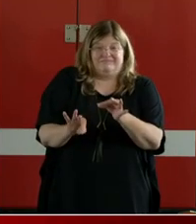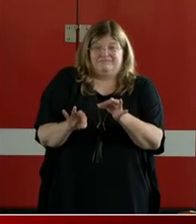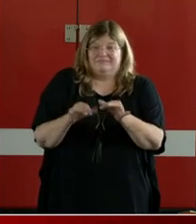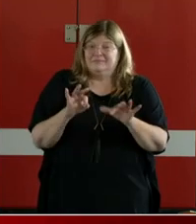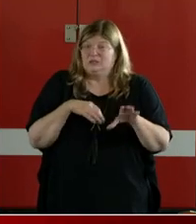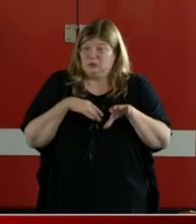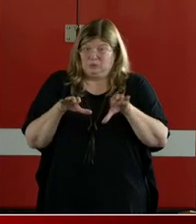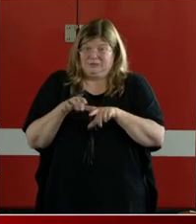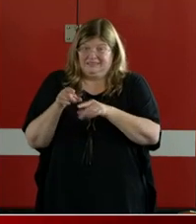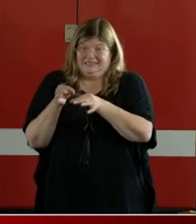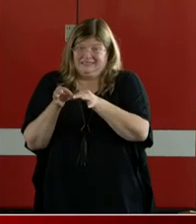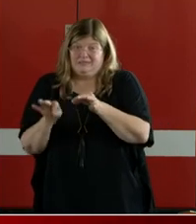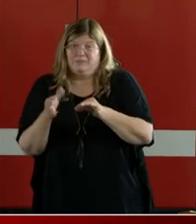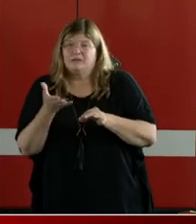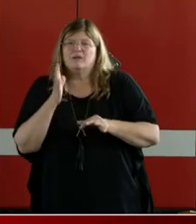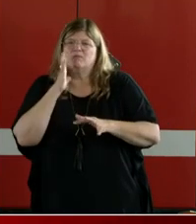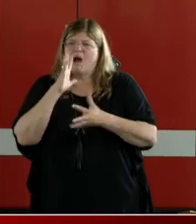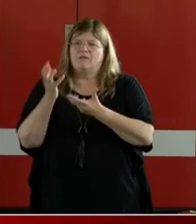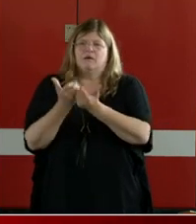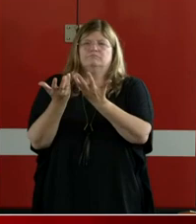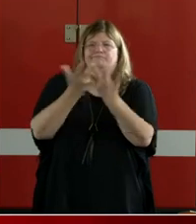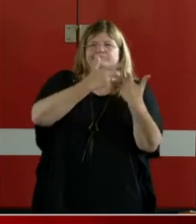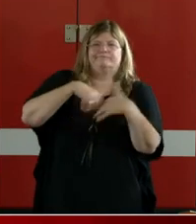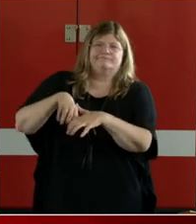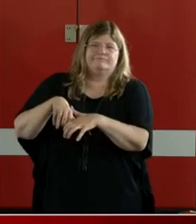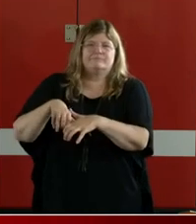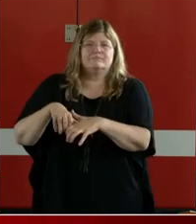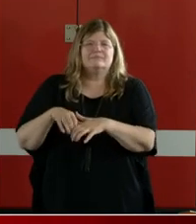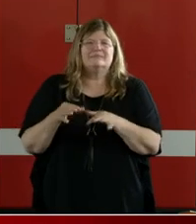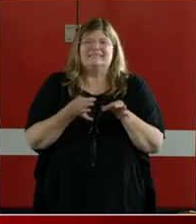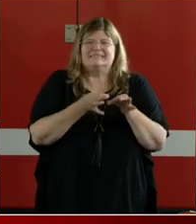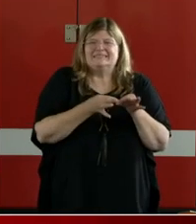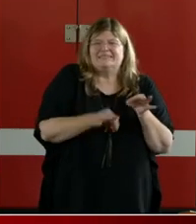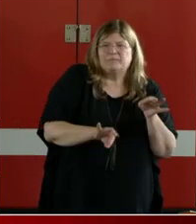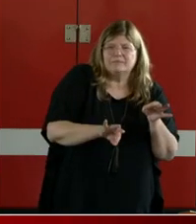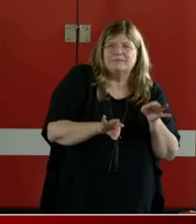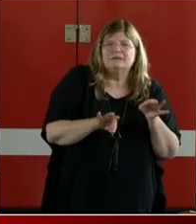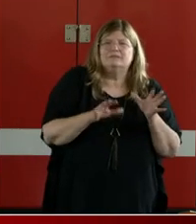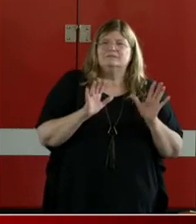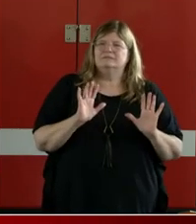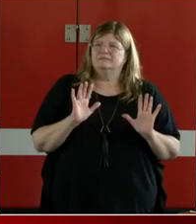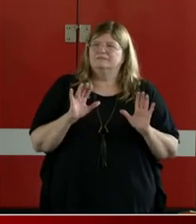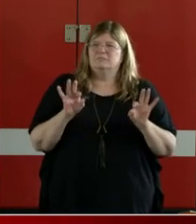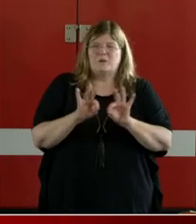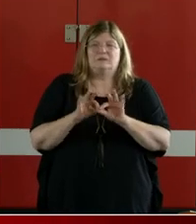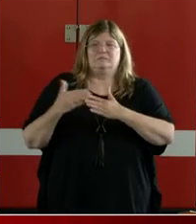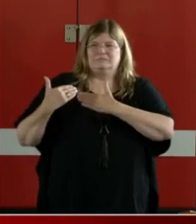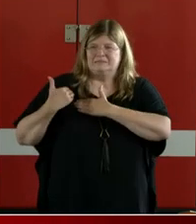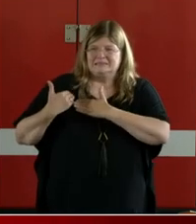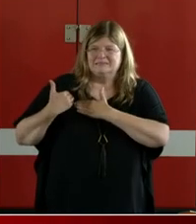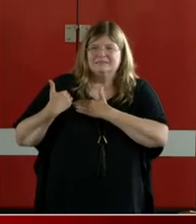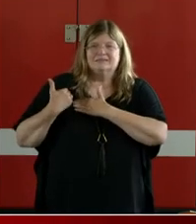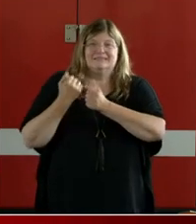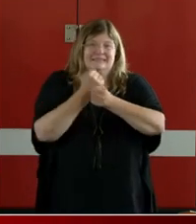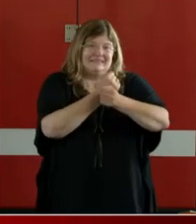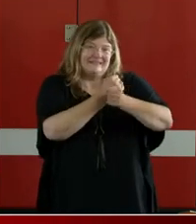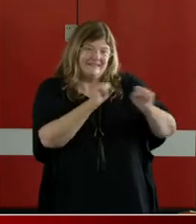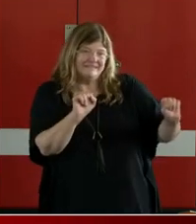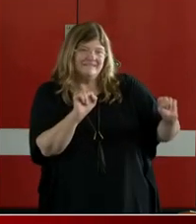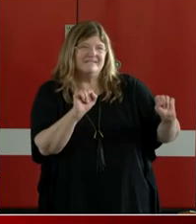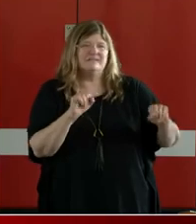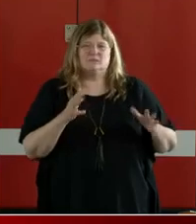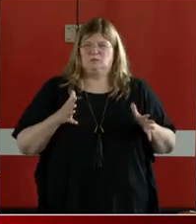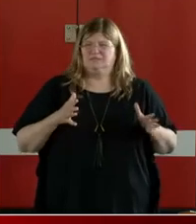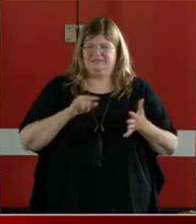else is right. And the basics are bravery, accountability, safety,